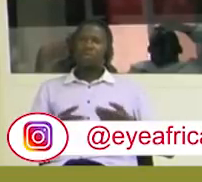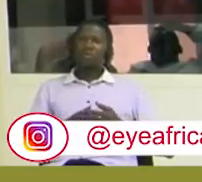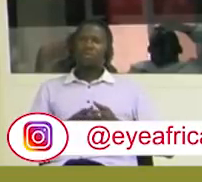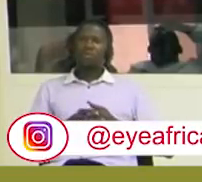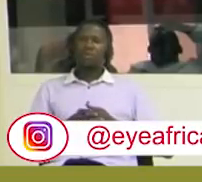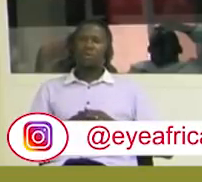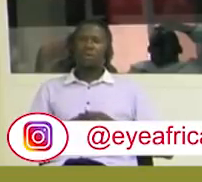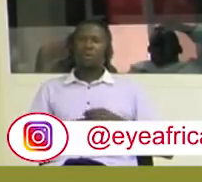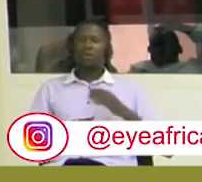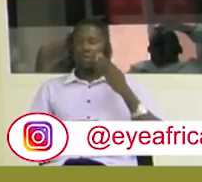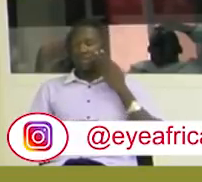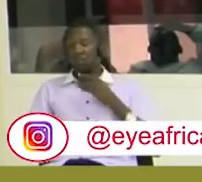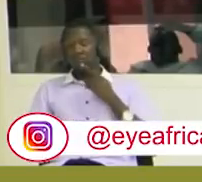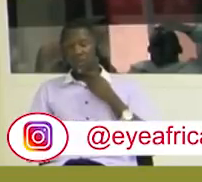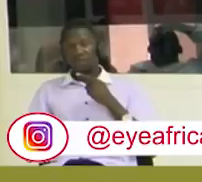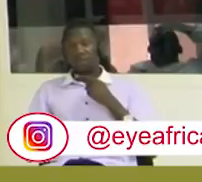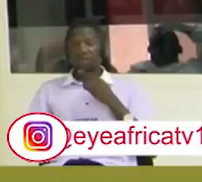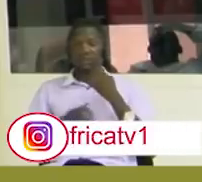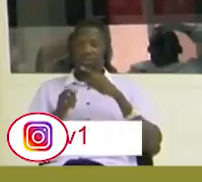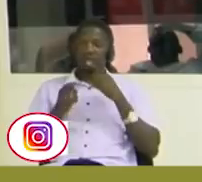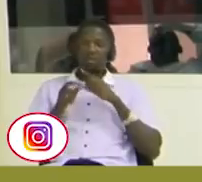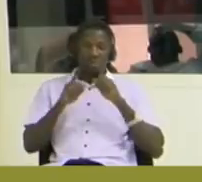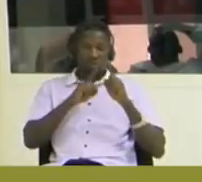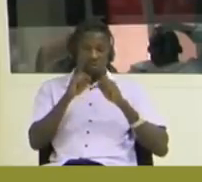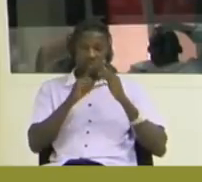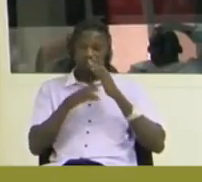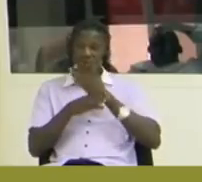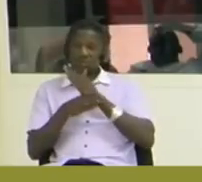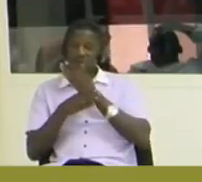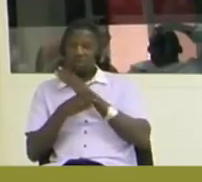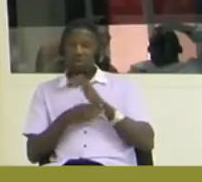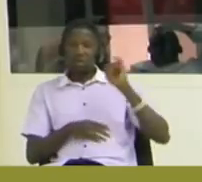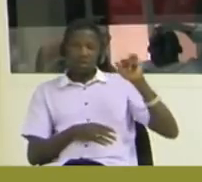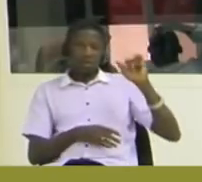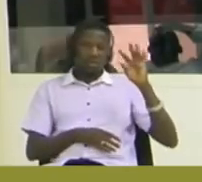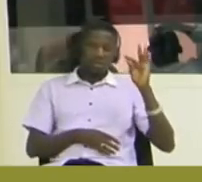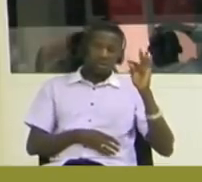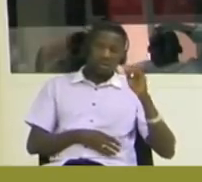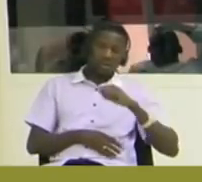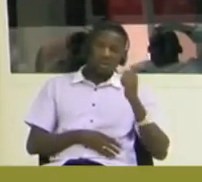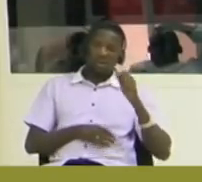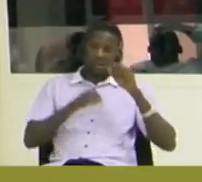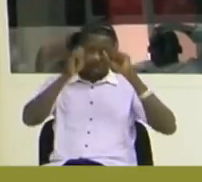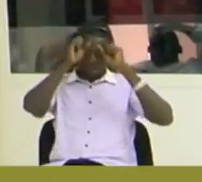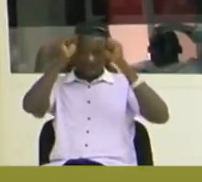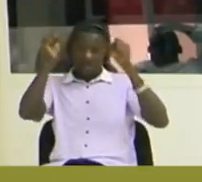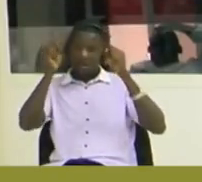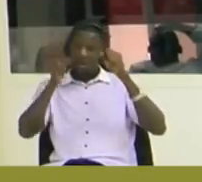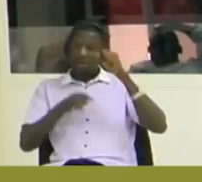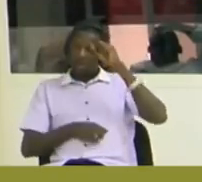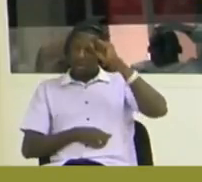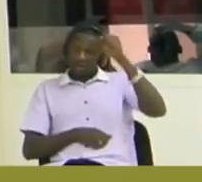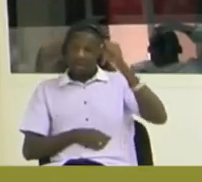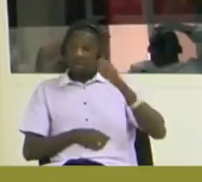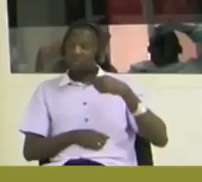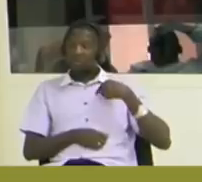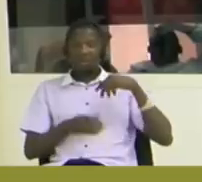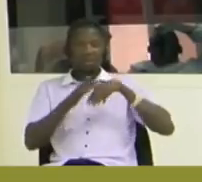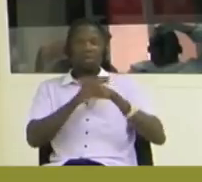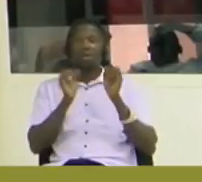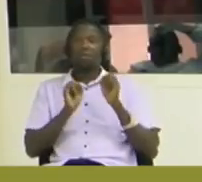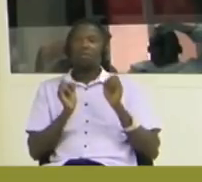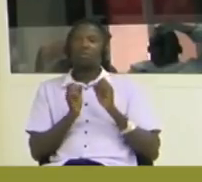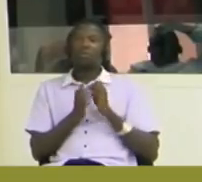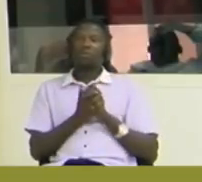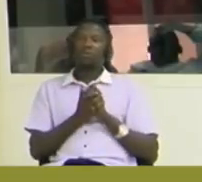was being discussed between Yankuba and the then head of state, I was not privy to it. I